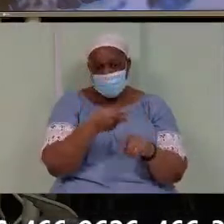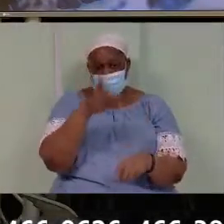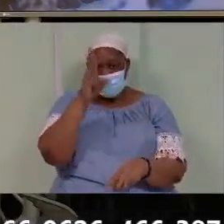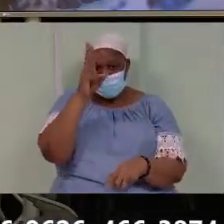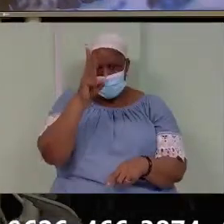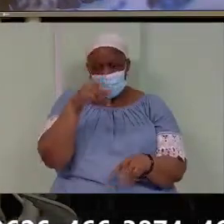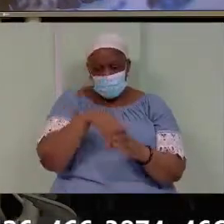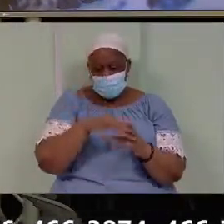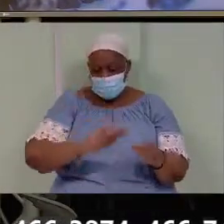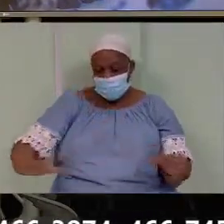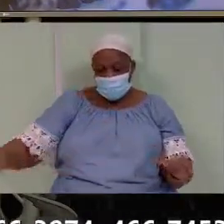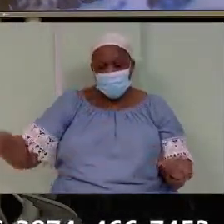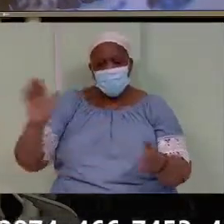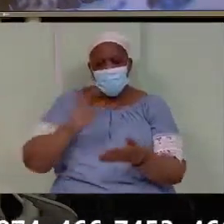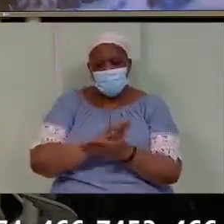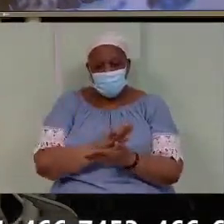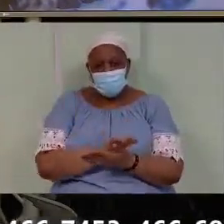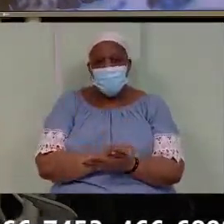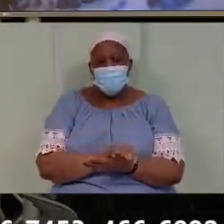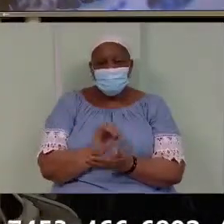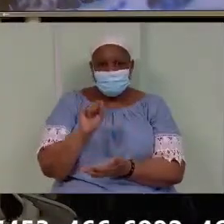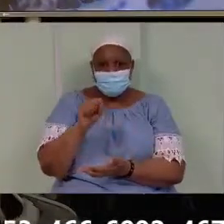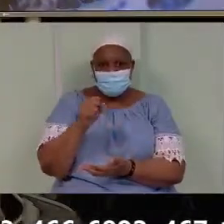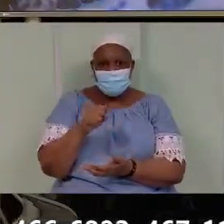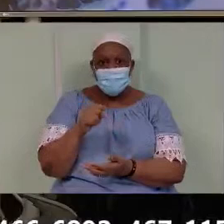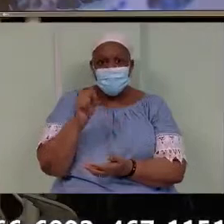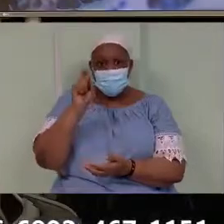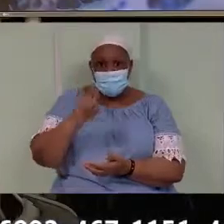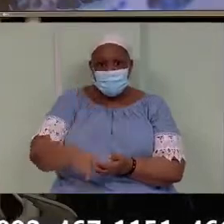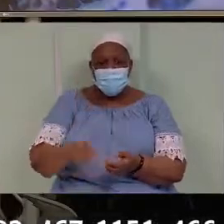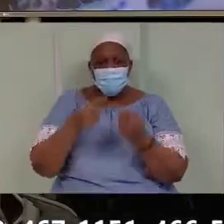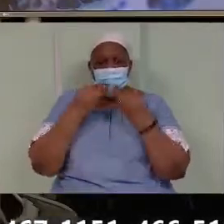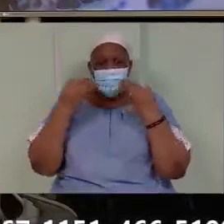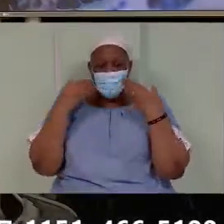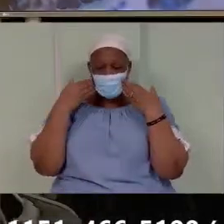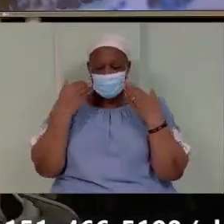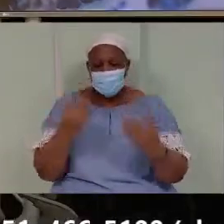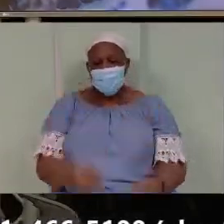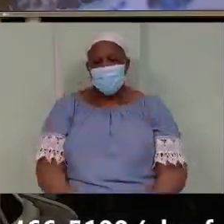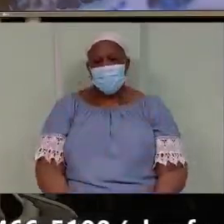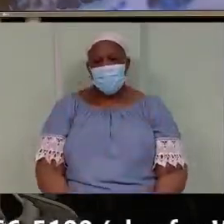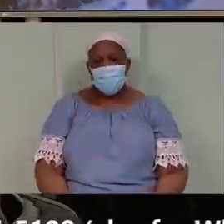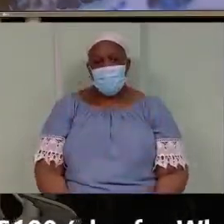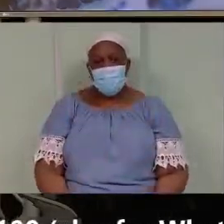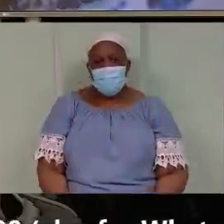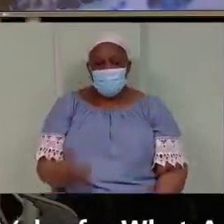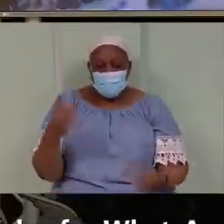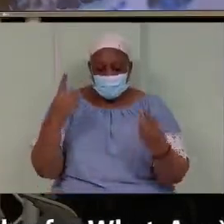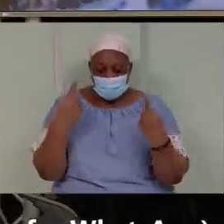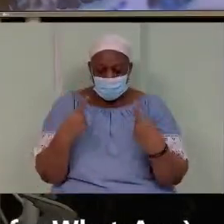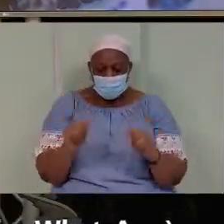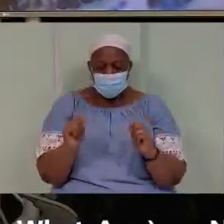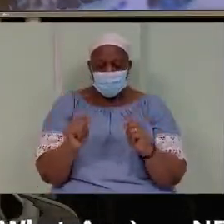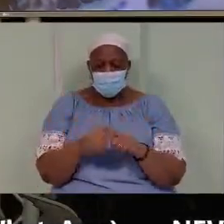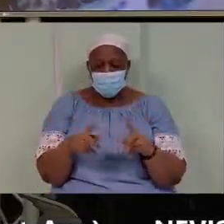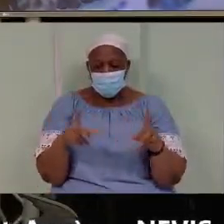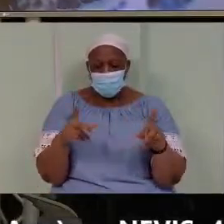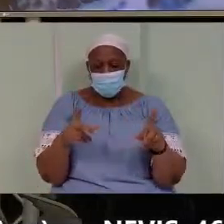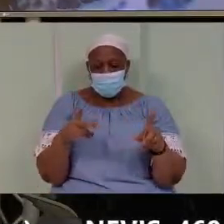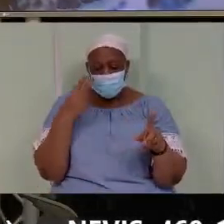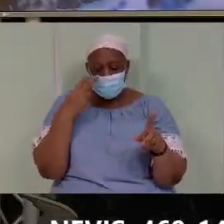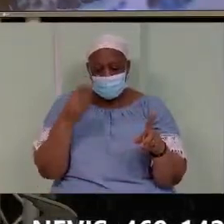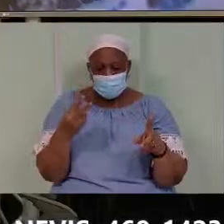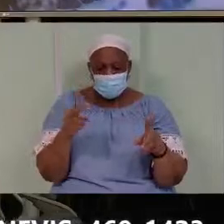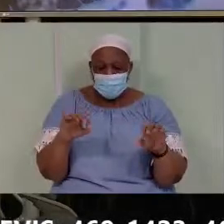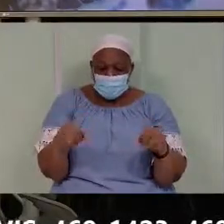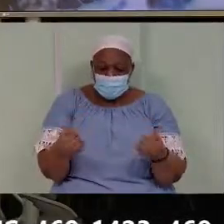working out the busing arrangements as to how many students will be allowed to travel on the